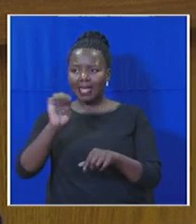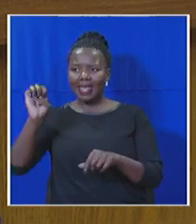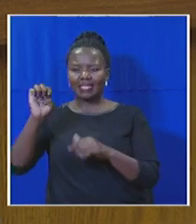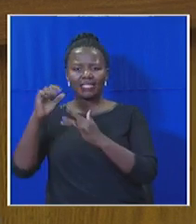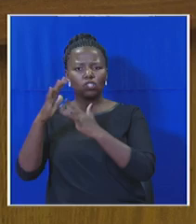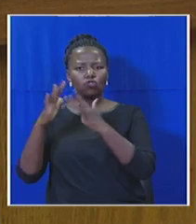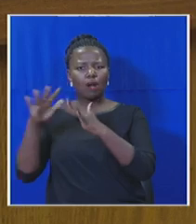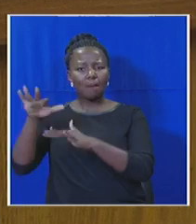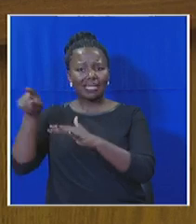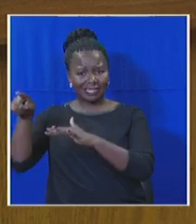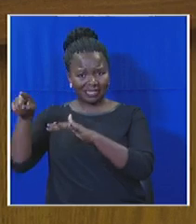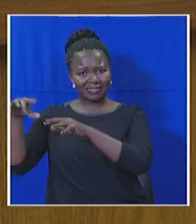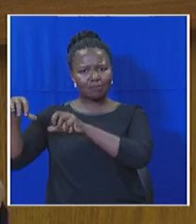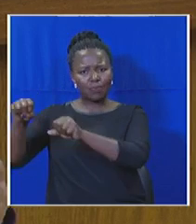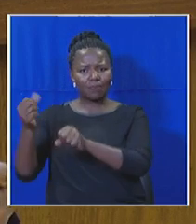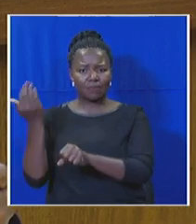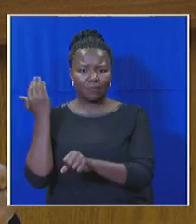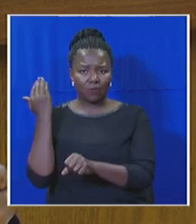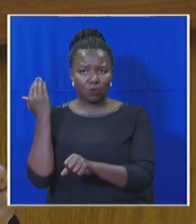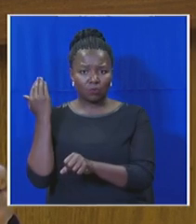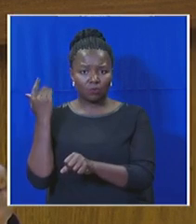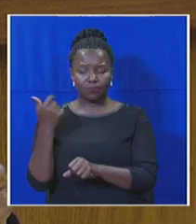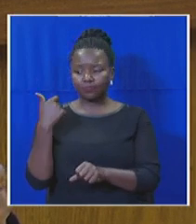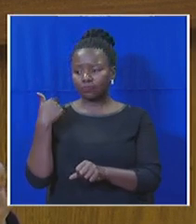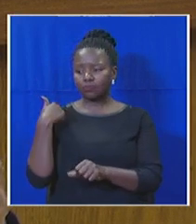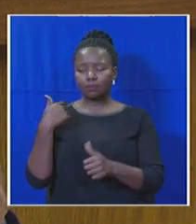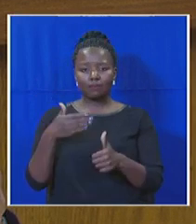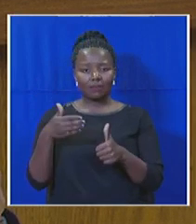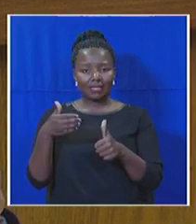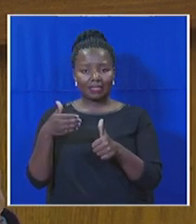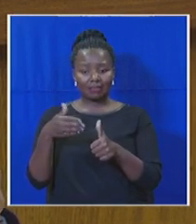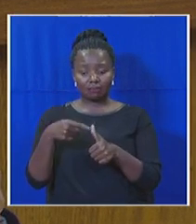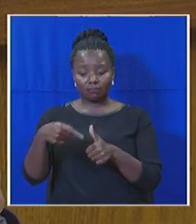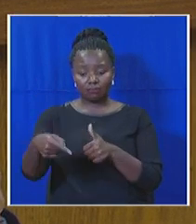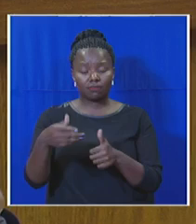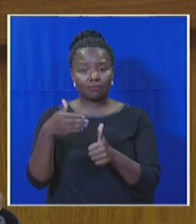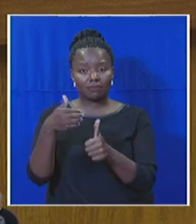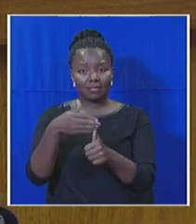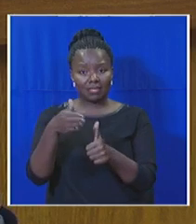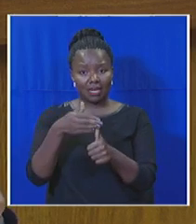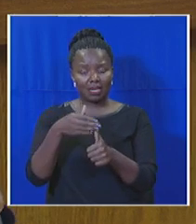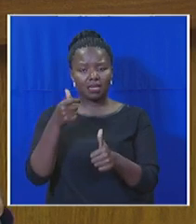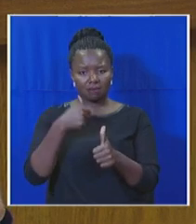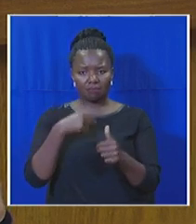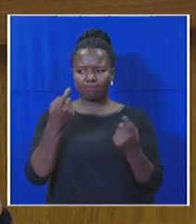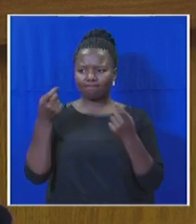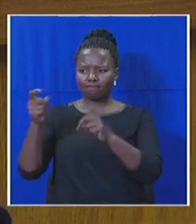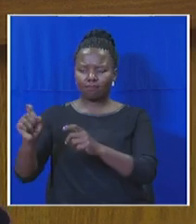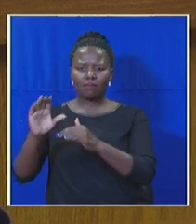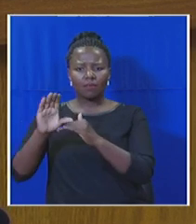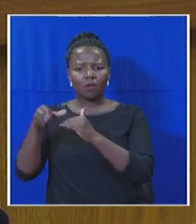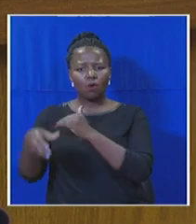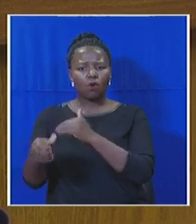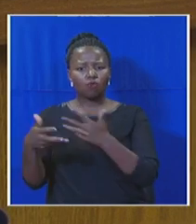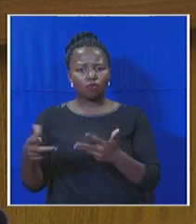capital. This Sunday, I will attend the conference of the South